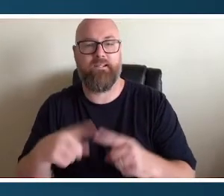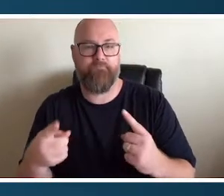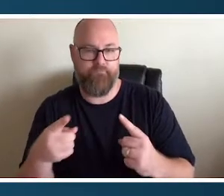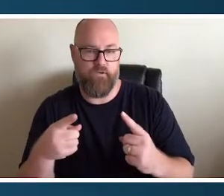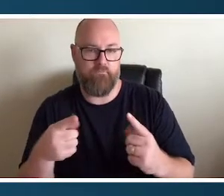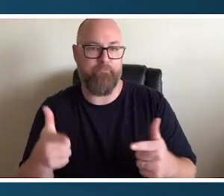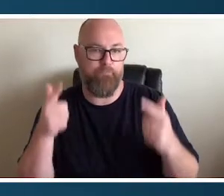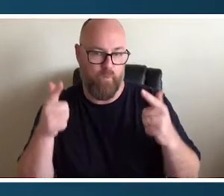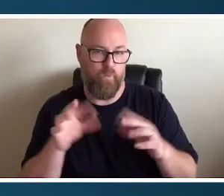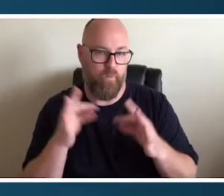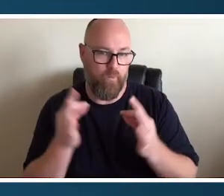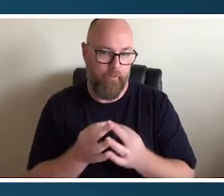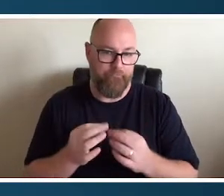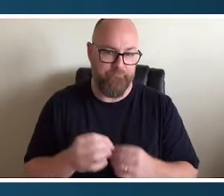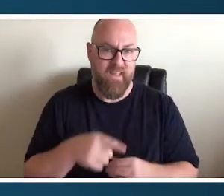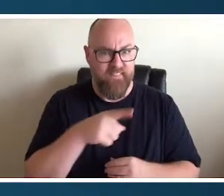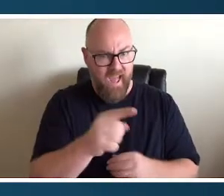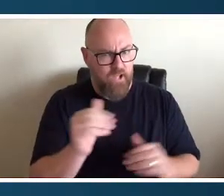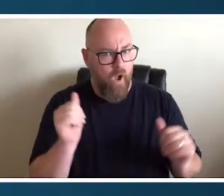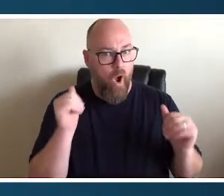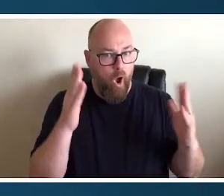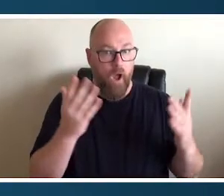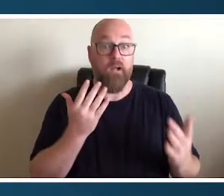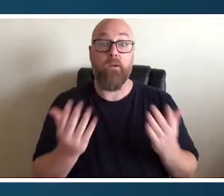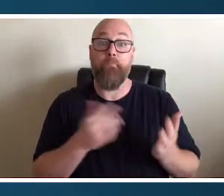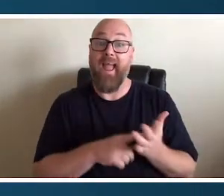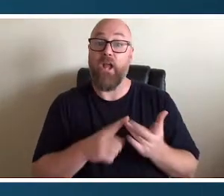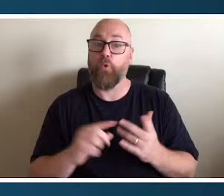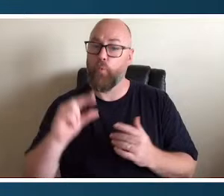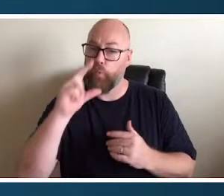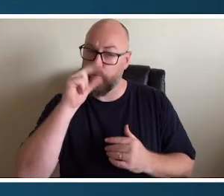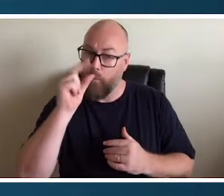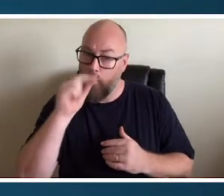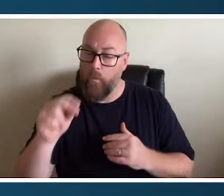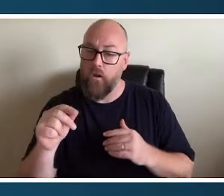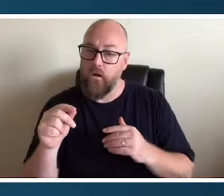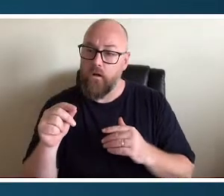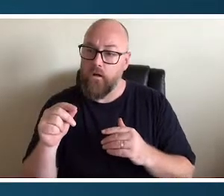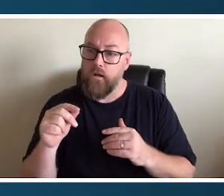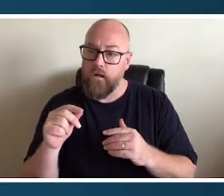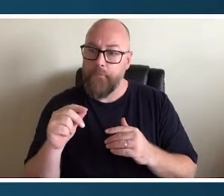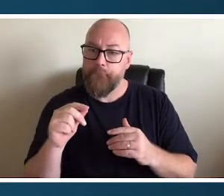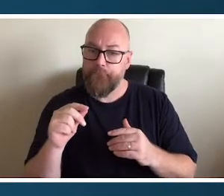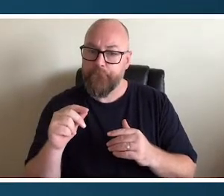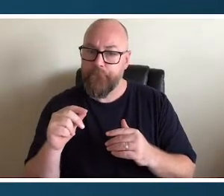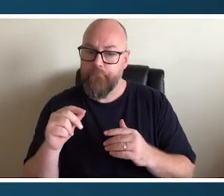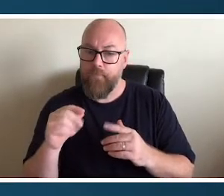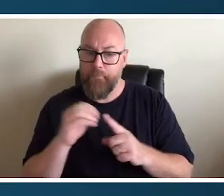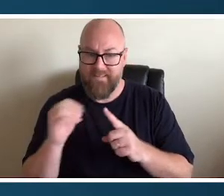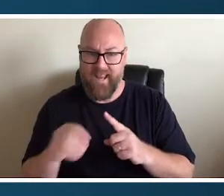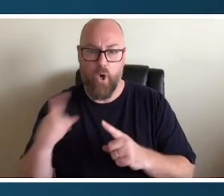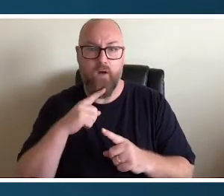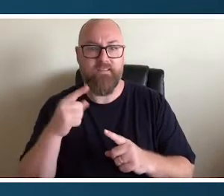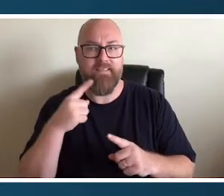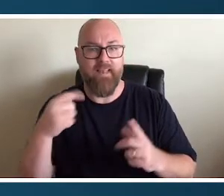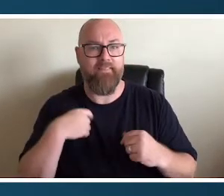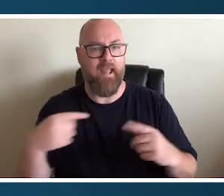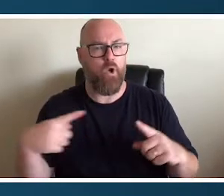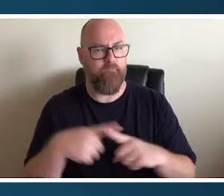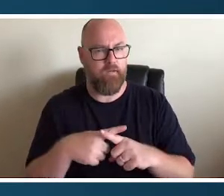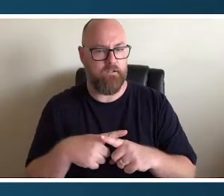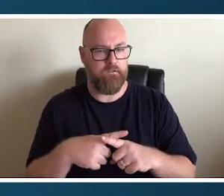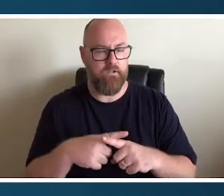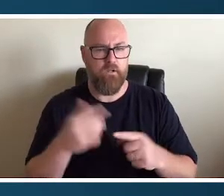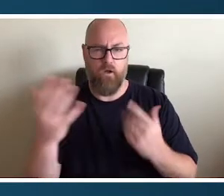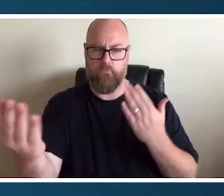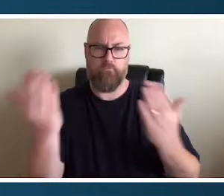quite high compared to the small percentage of workers who reported having disagreement or conflict with their workers. So this